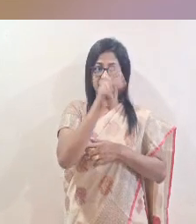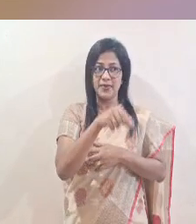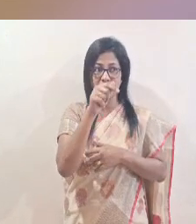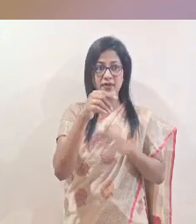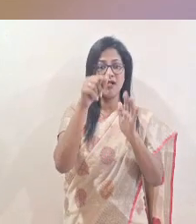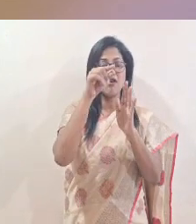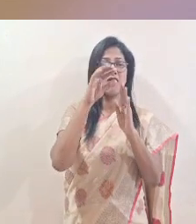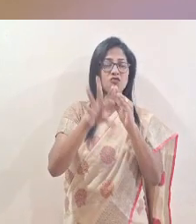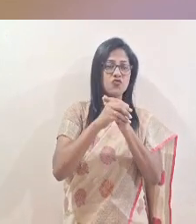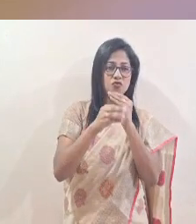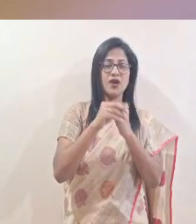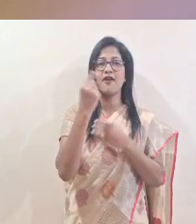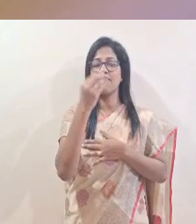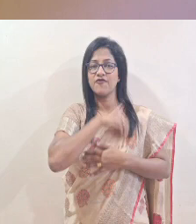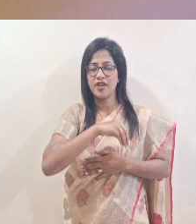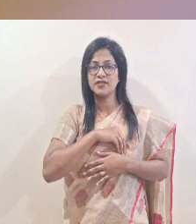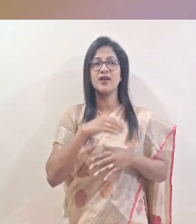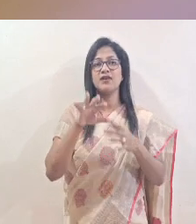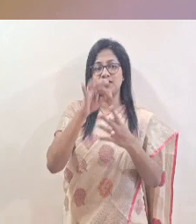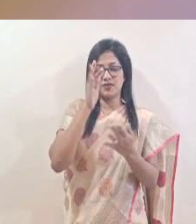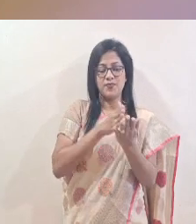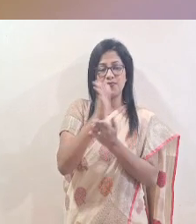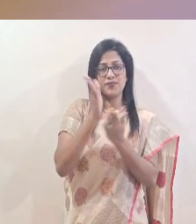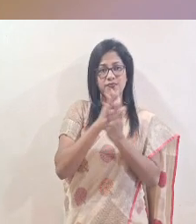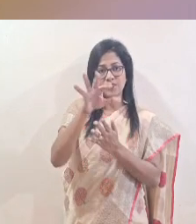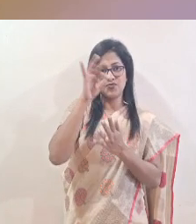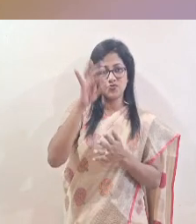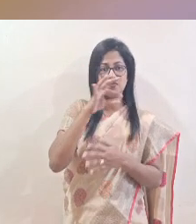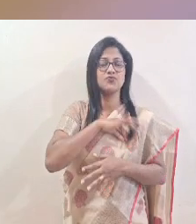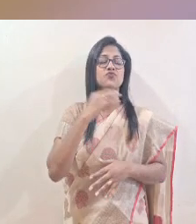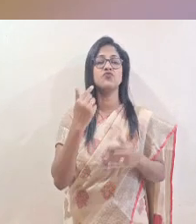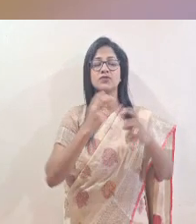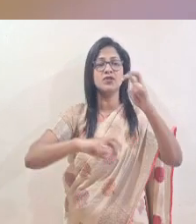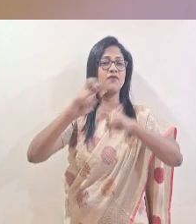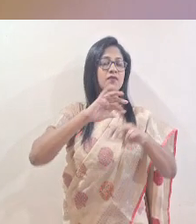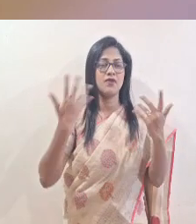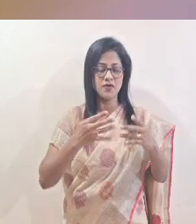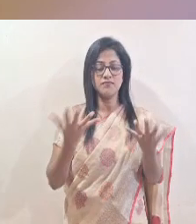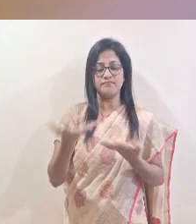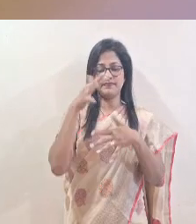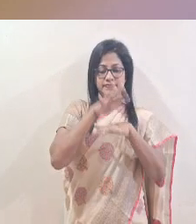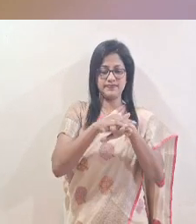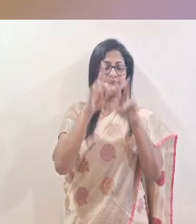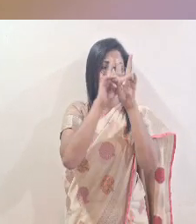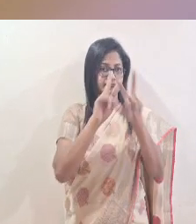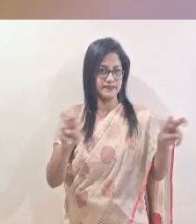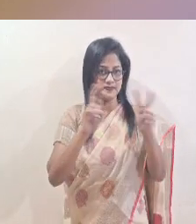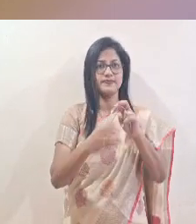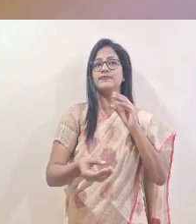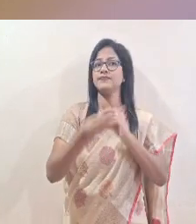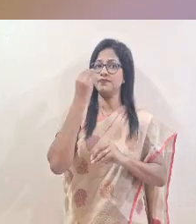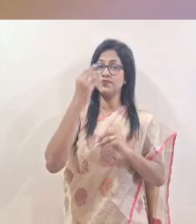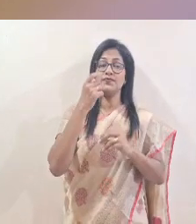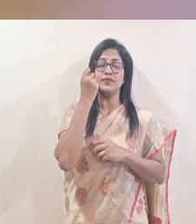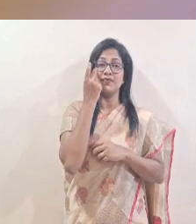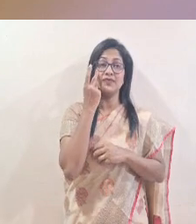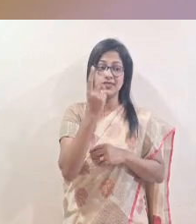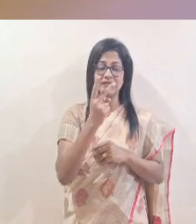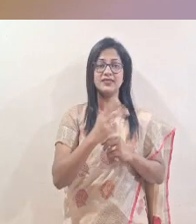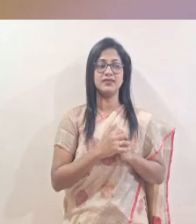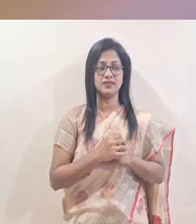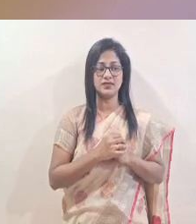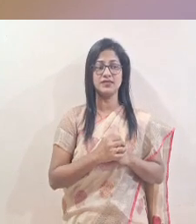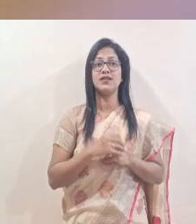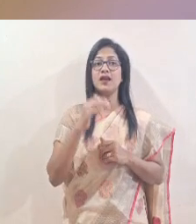the people and how they travel through mode choices, and incorporate in the studies further to see how we can create